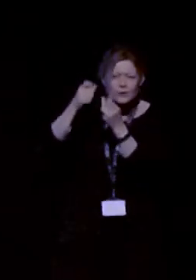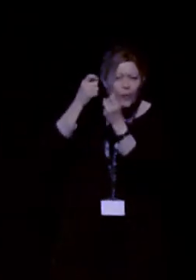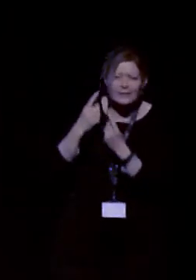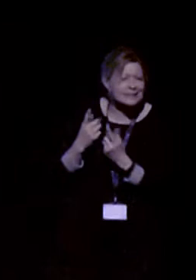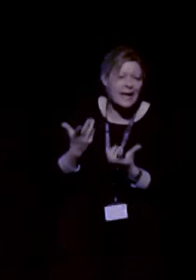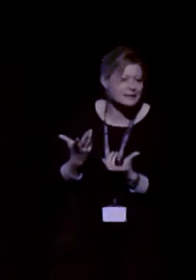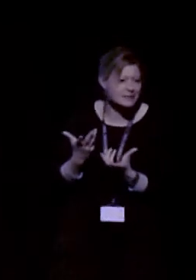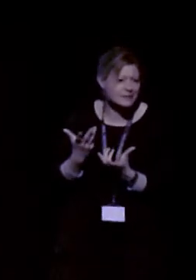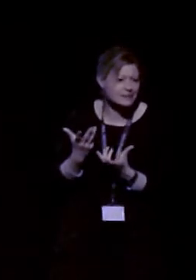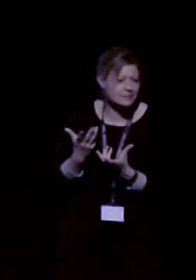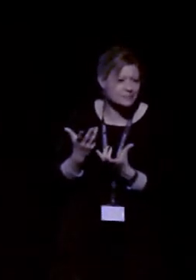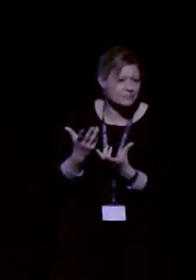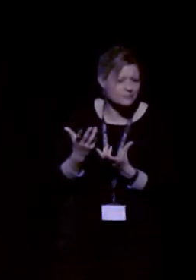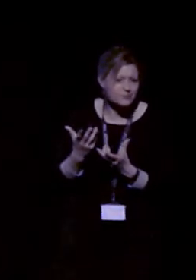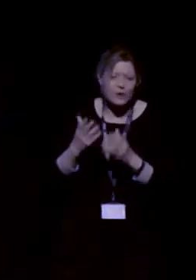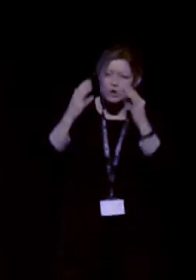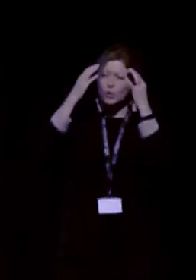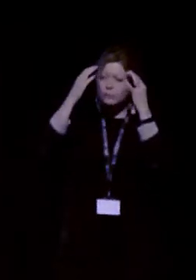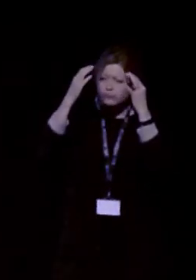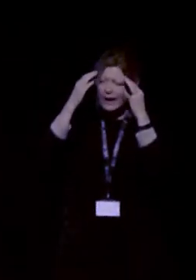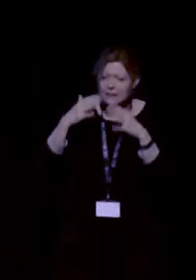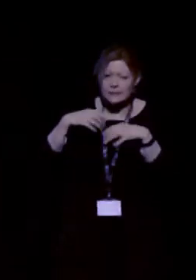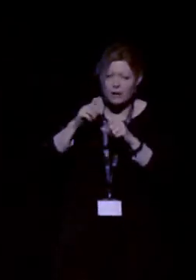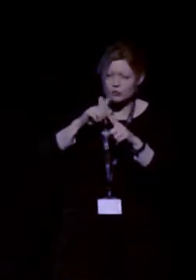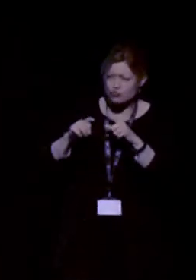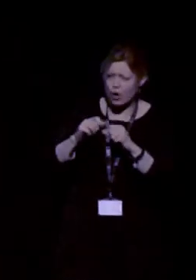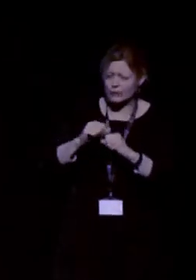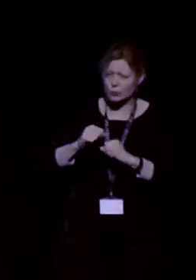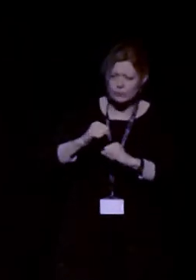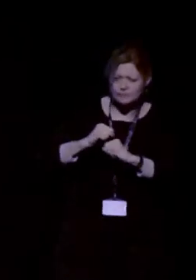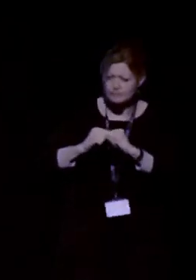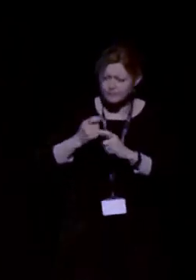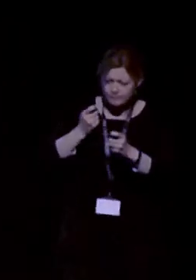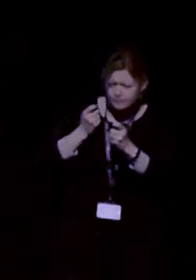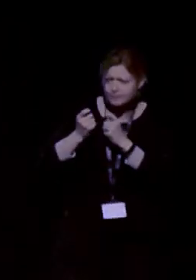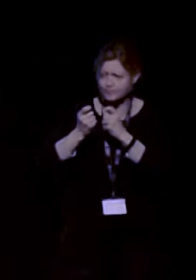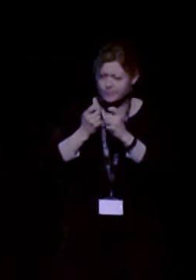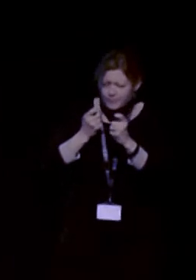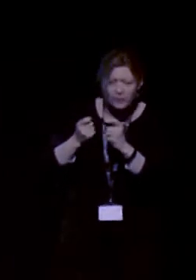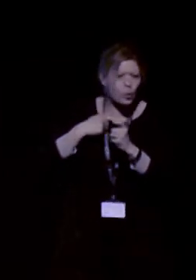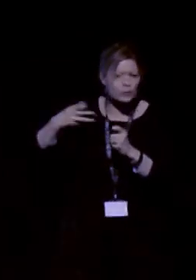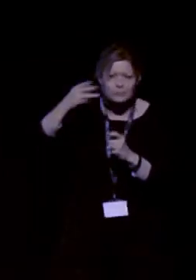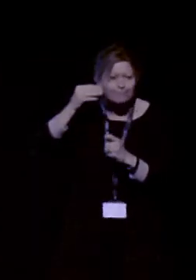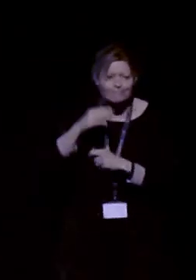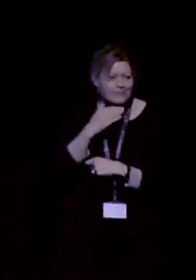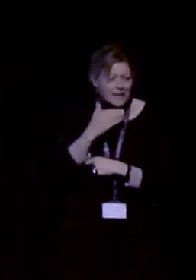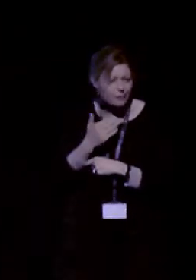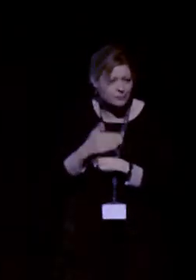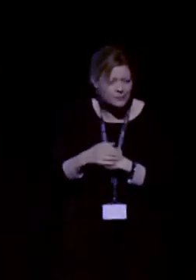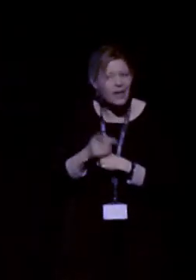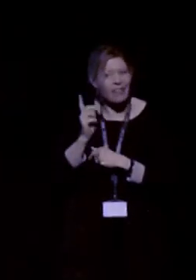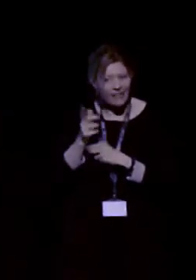reasonable input. The brain is compensating for that reduced input at the periphery, and that's the